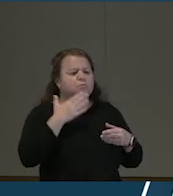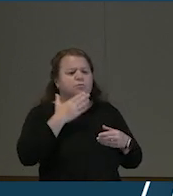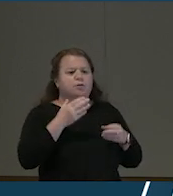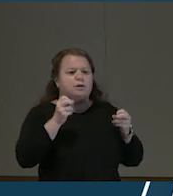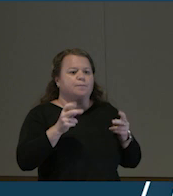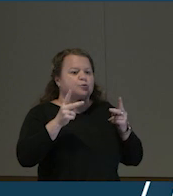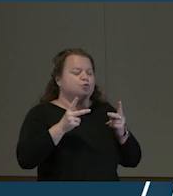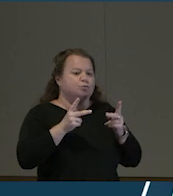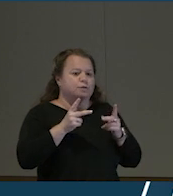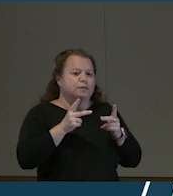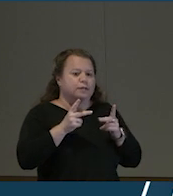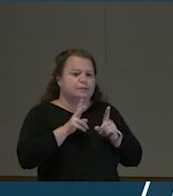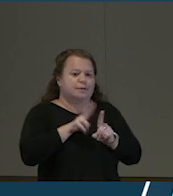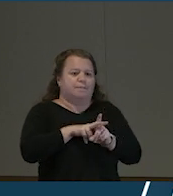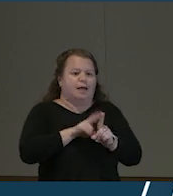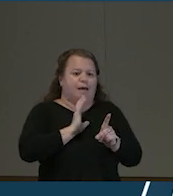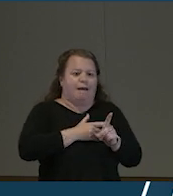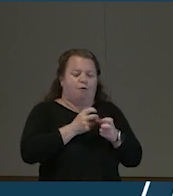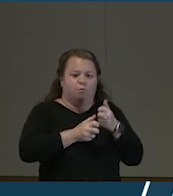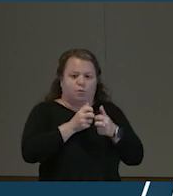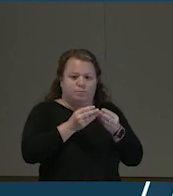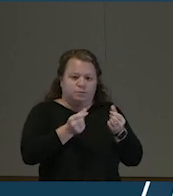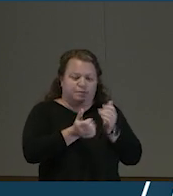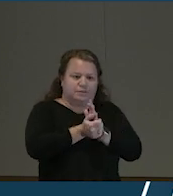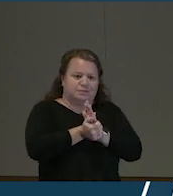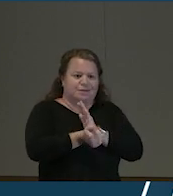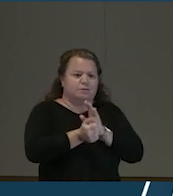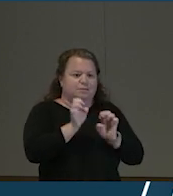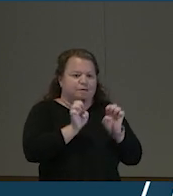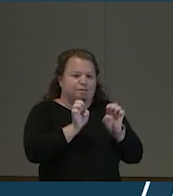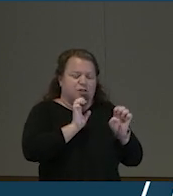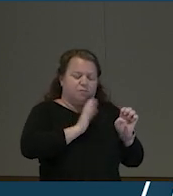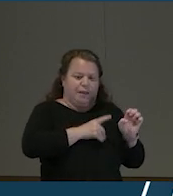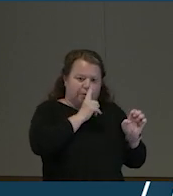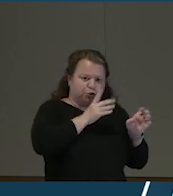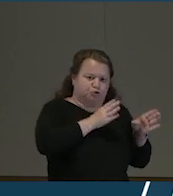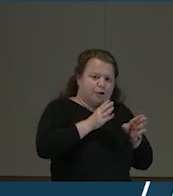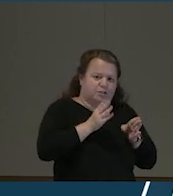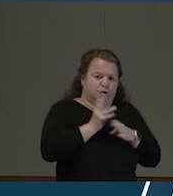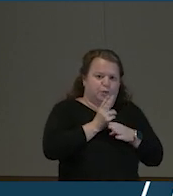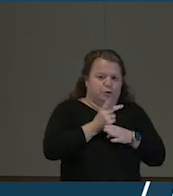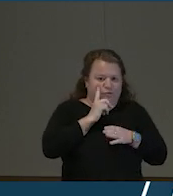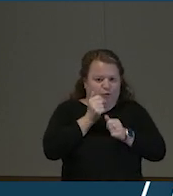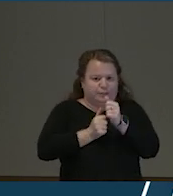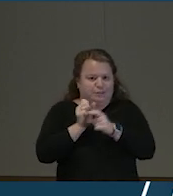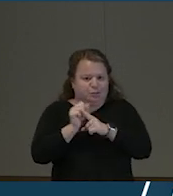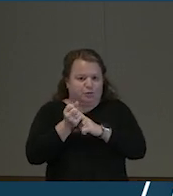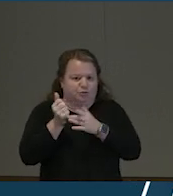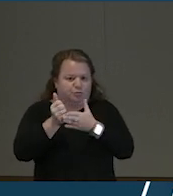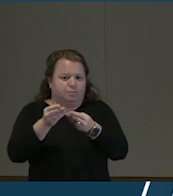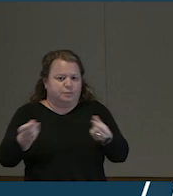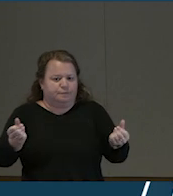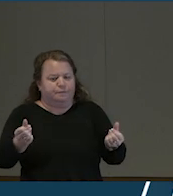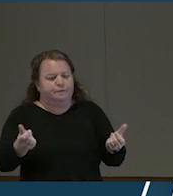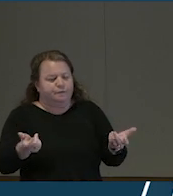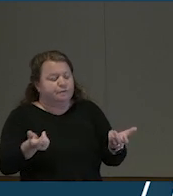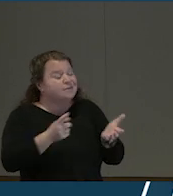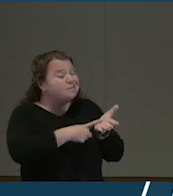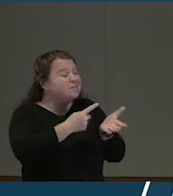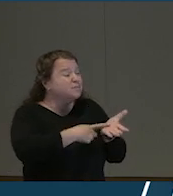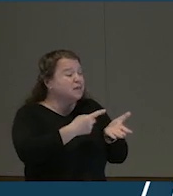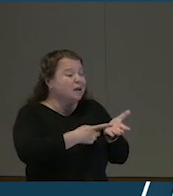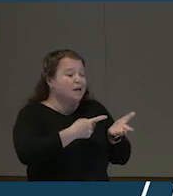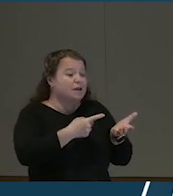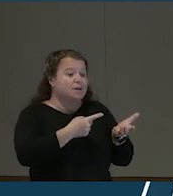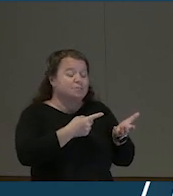to apply our problem-solving skills and to evaluate the strategies we use in every situation to solve them. Sometimes we just